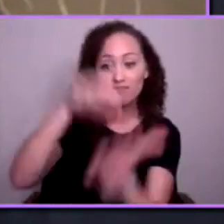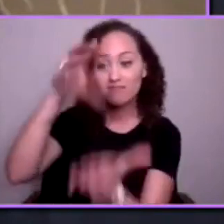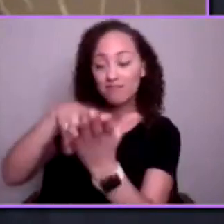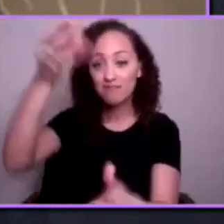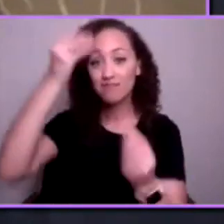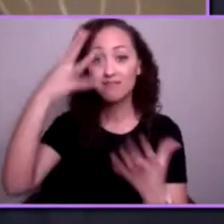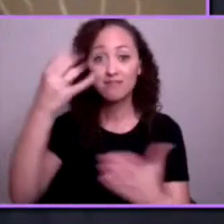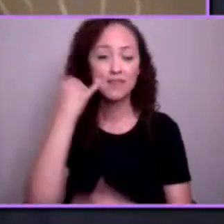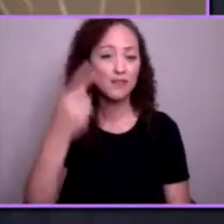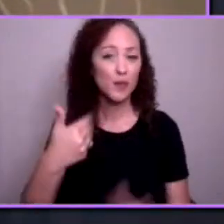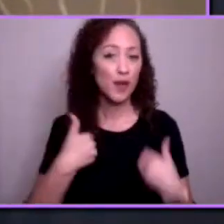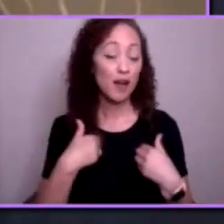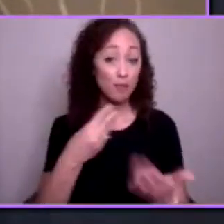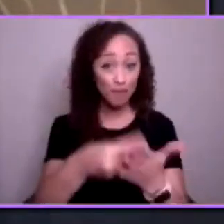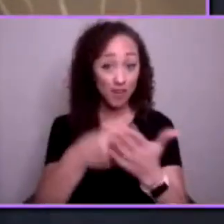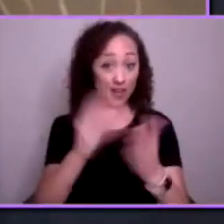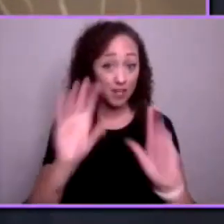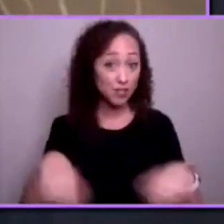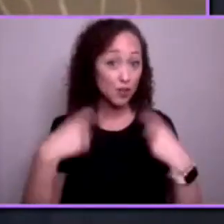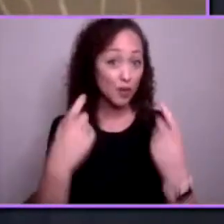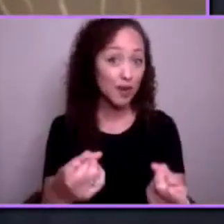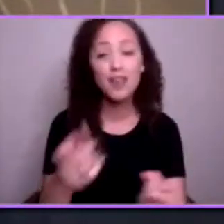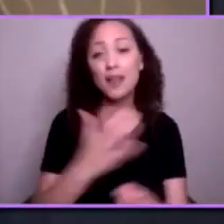please support the Black Mindy Hoppers Fund.